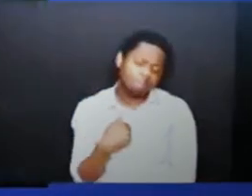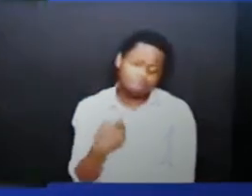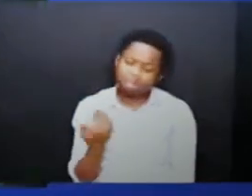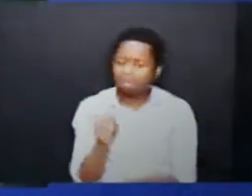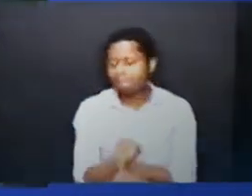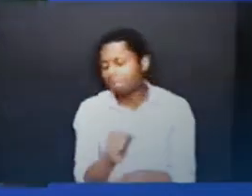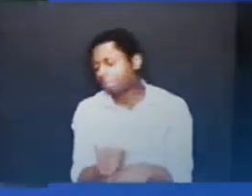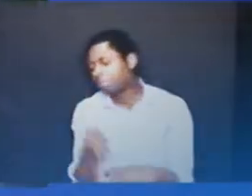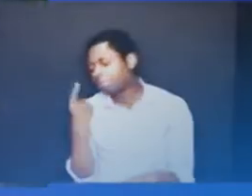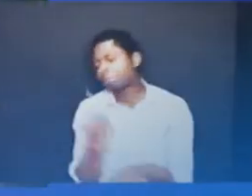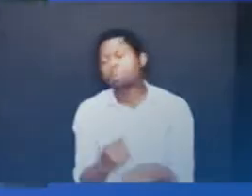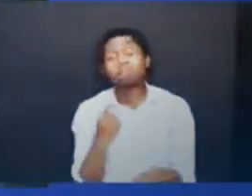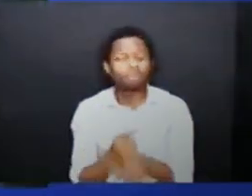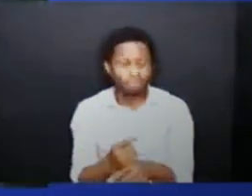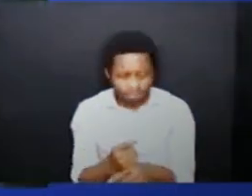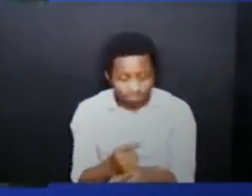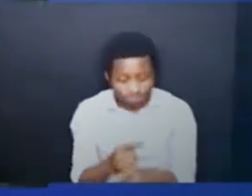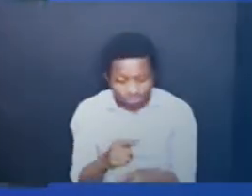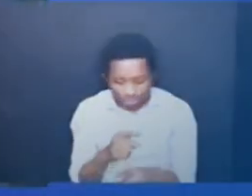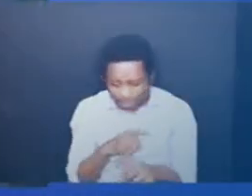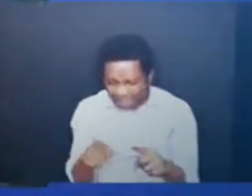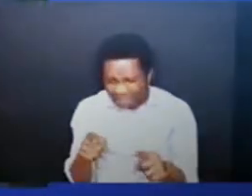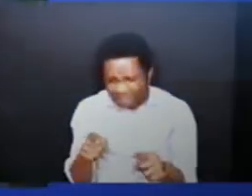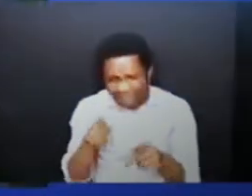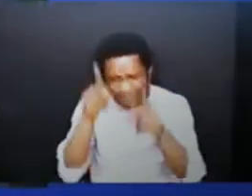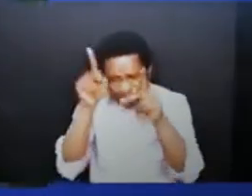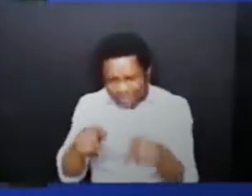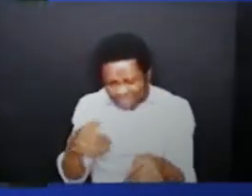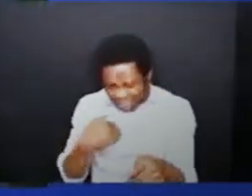talent and abilities, but the fear.